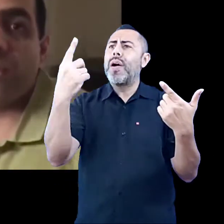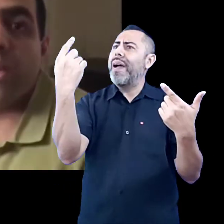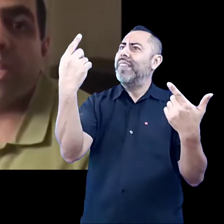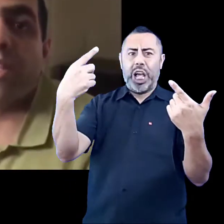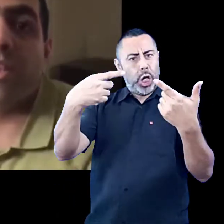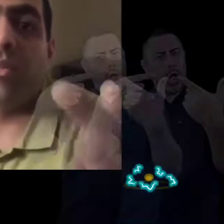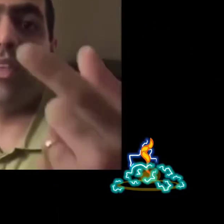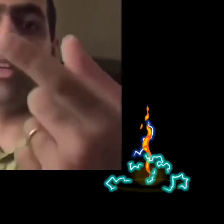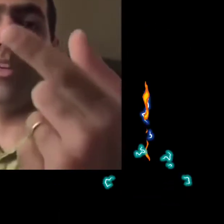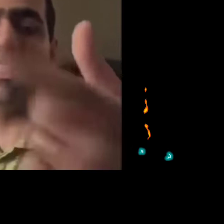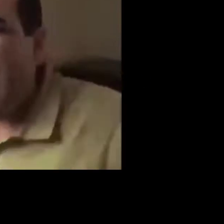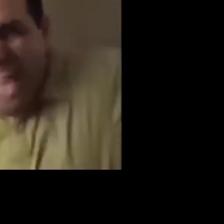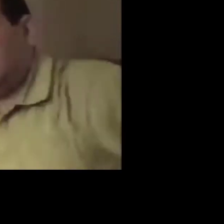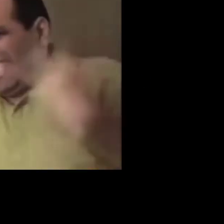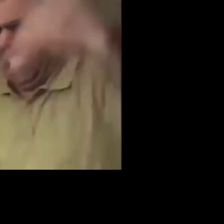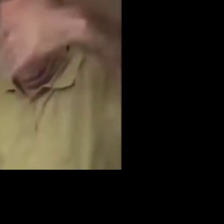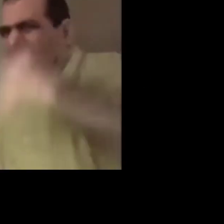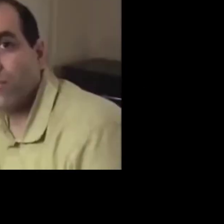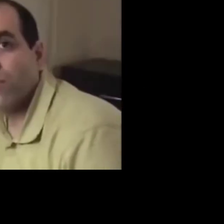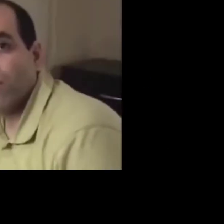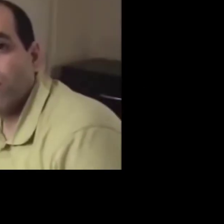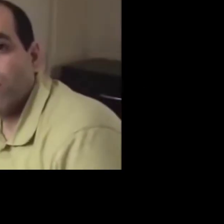gun here simulates a human finger.